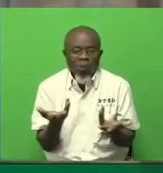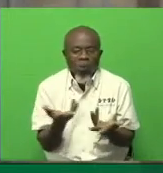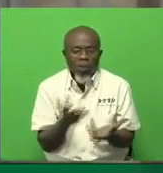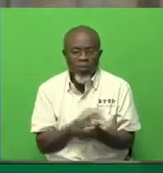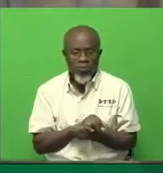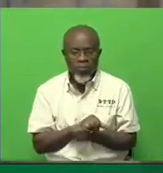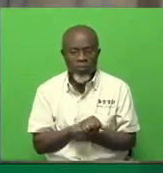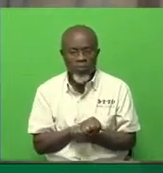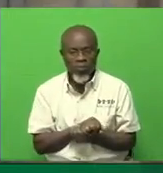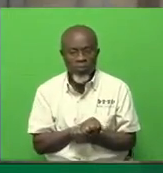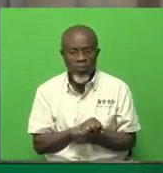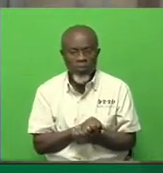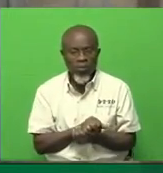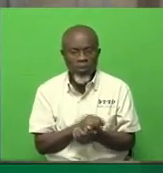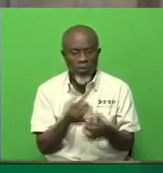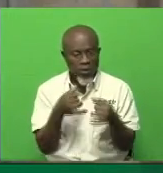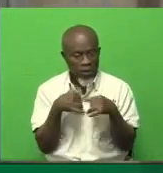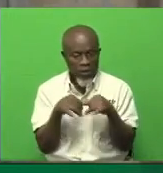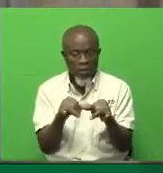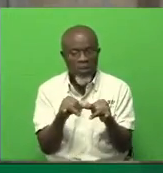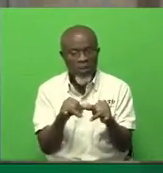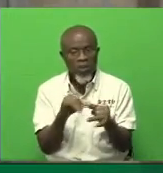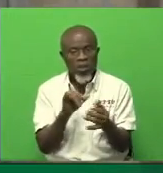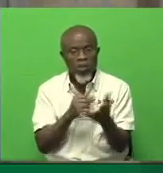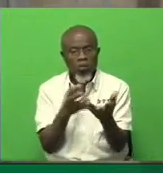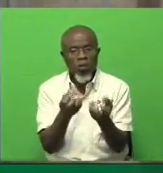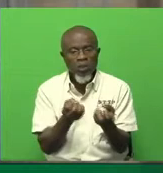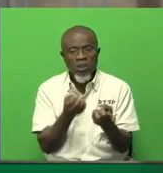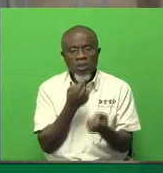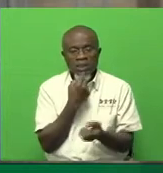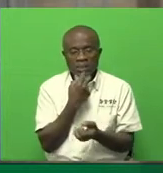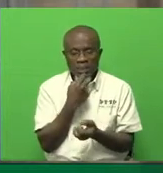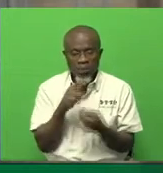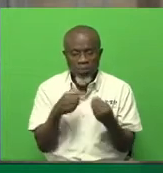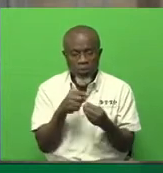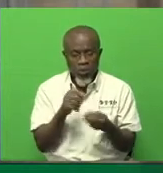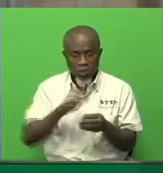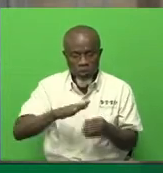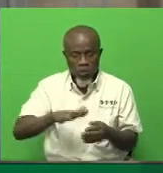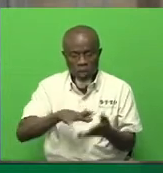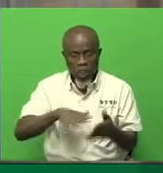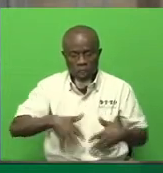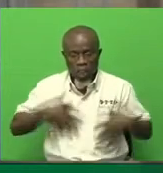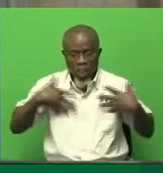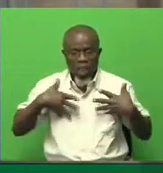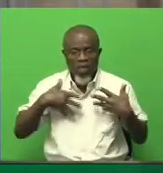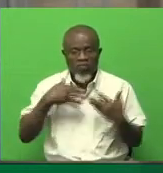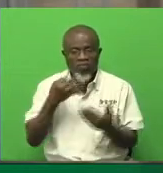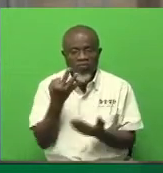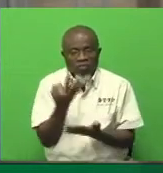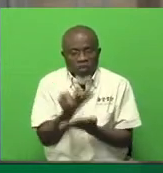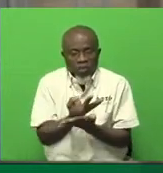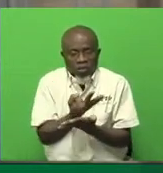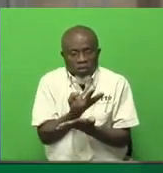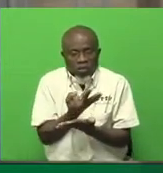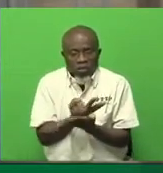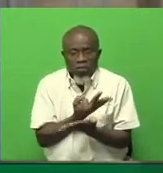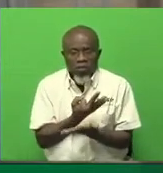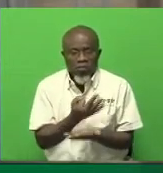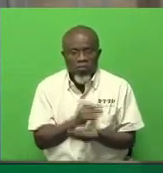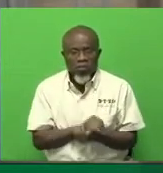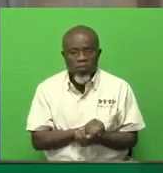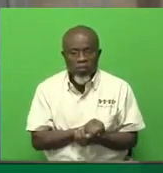moving on Deputy speaker I'd like to also speak on the children's life fund which was created to provide funding